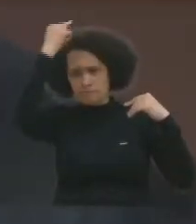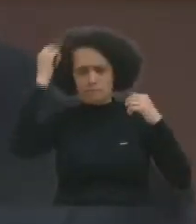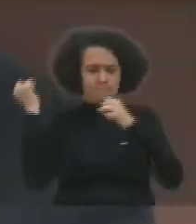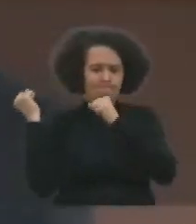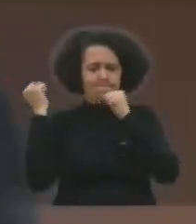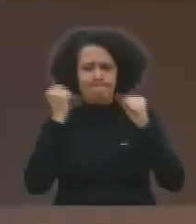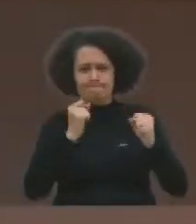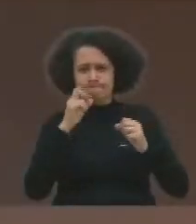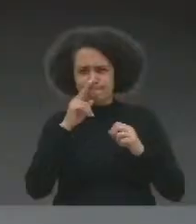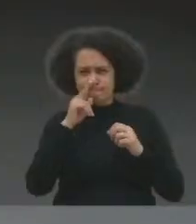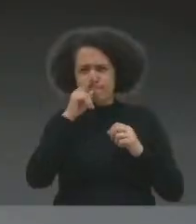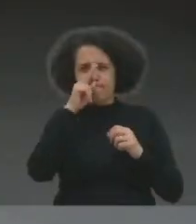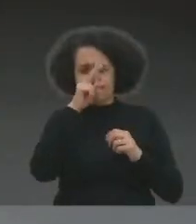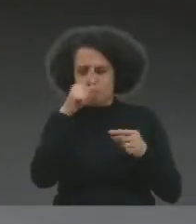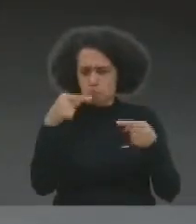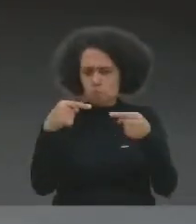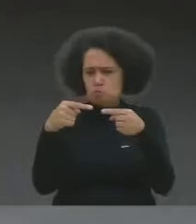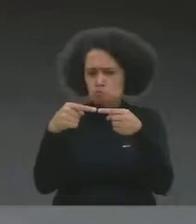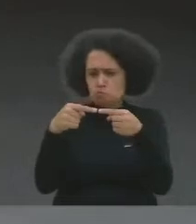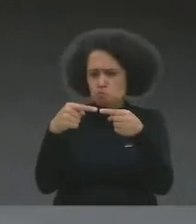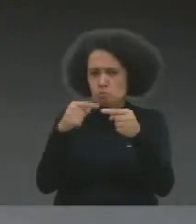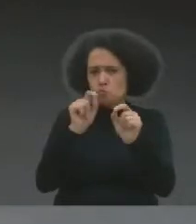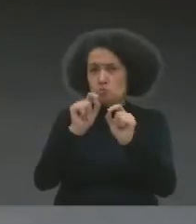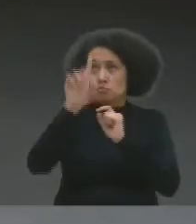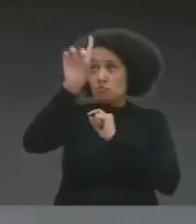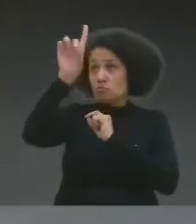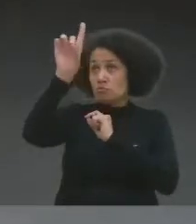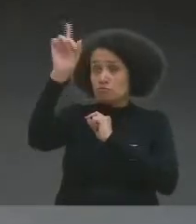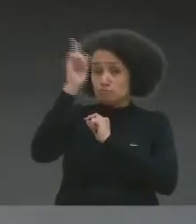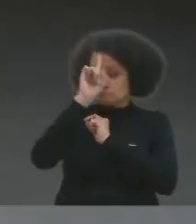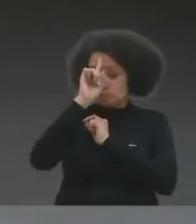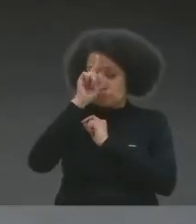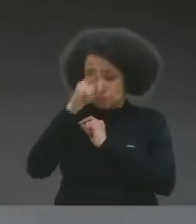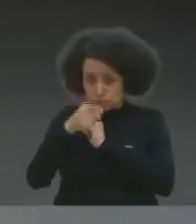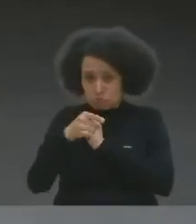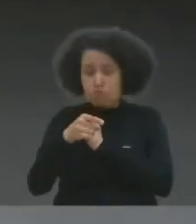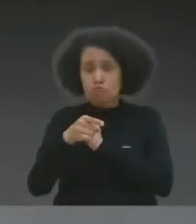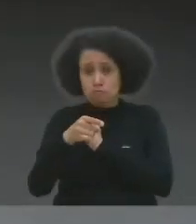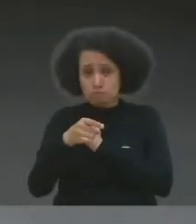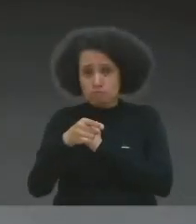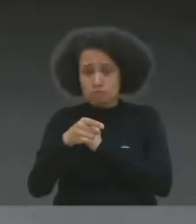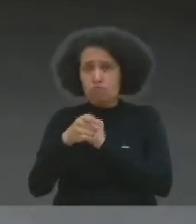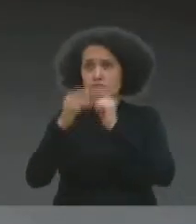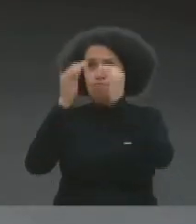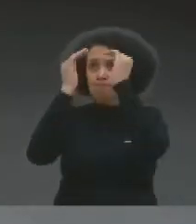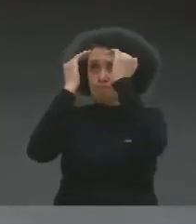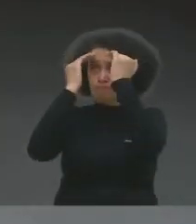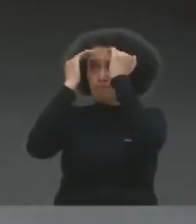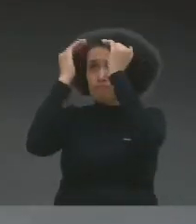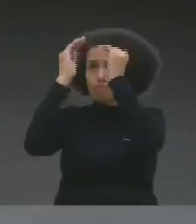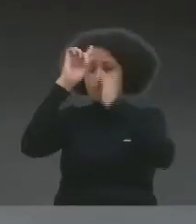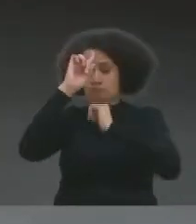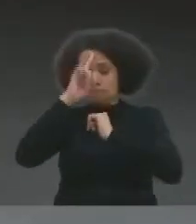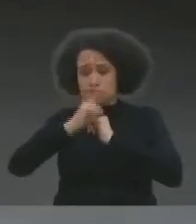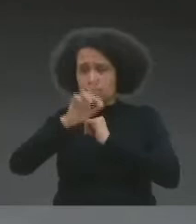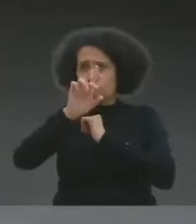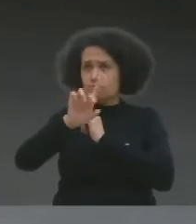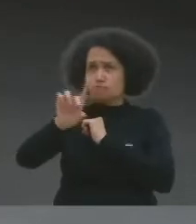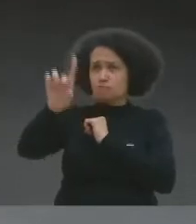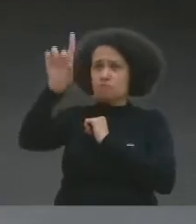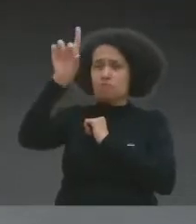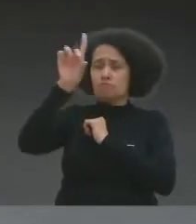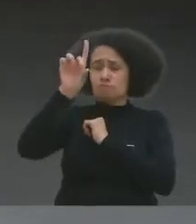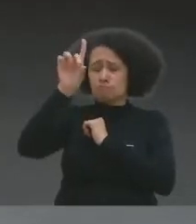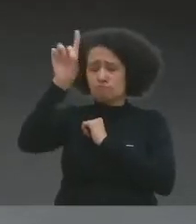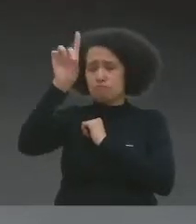request, agem de acordo com a ordem de Deus, obedient to his command, obedientes à sua ordem. And the psalmist says